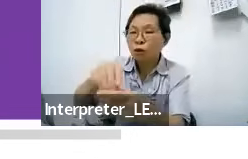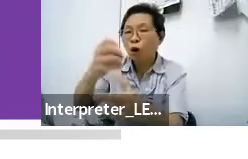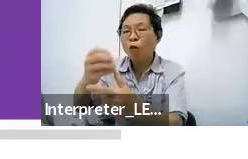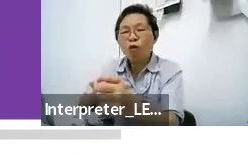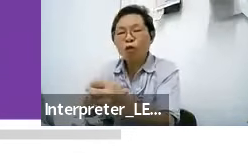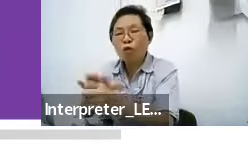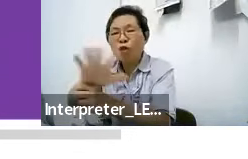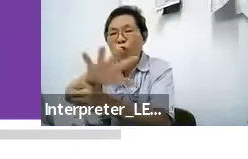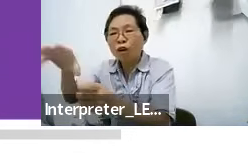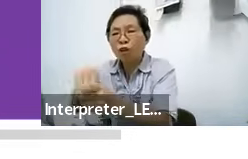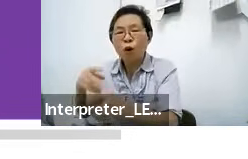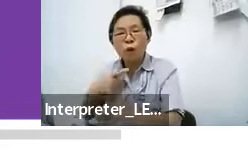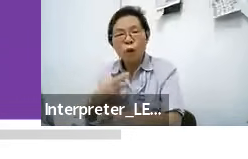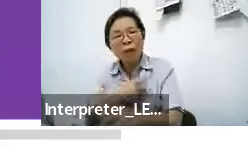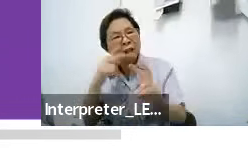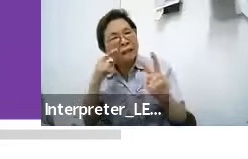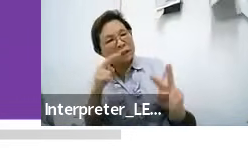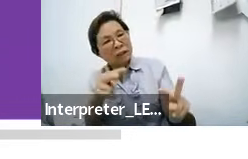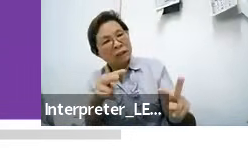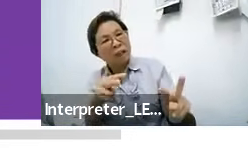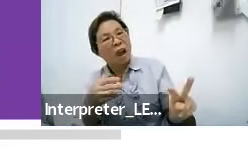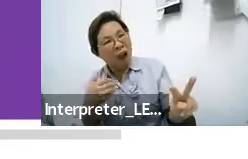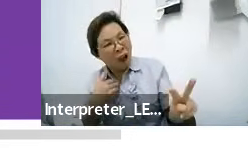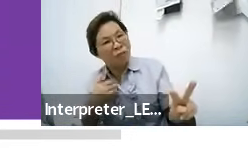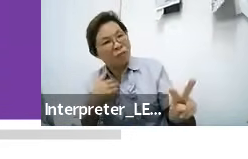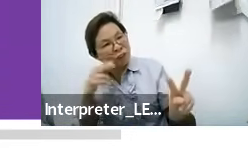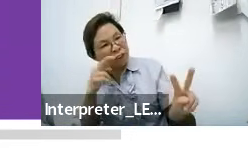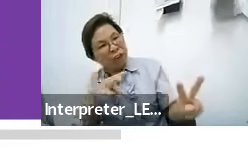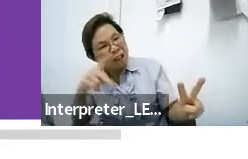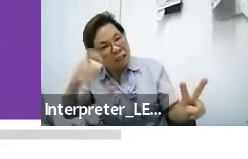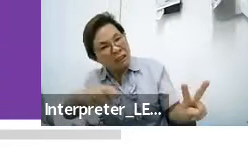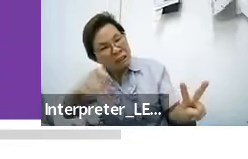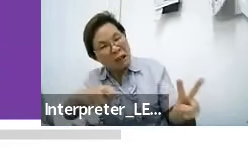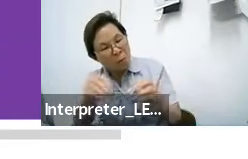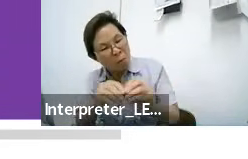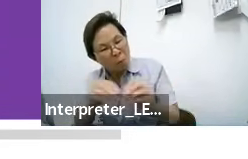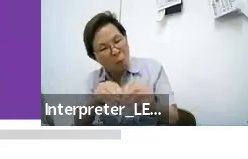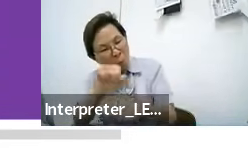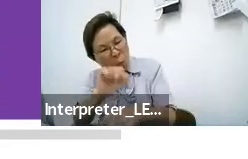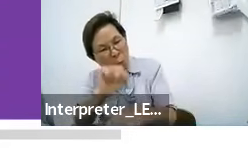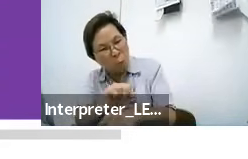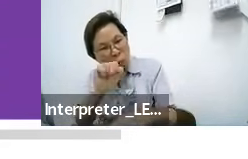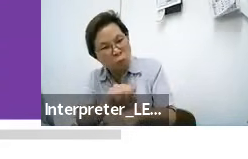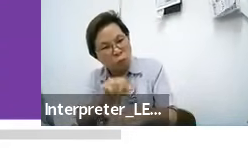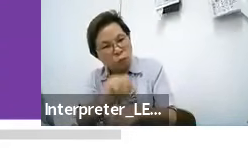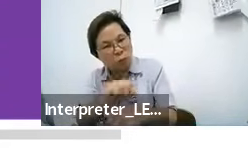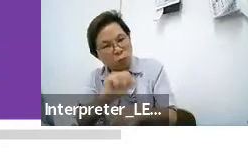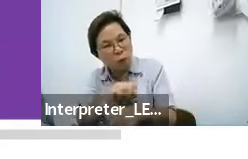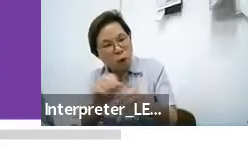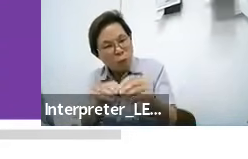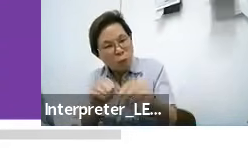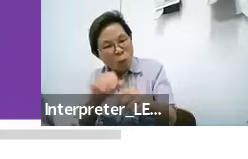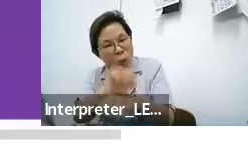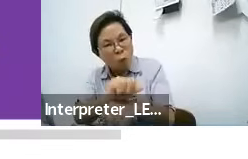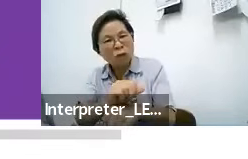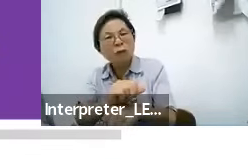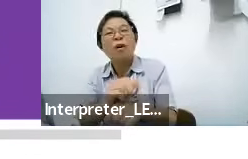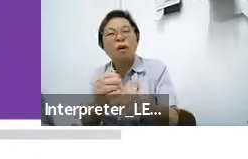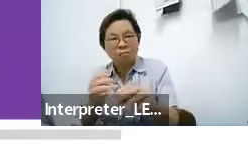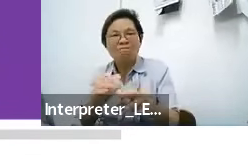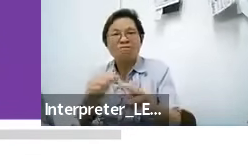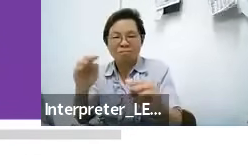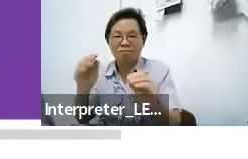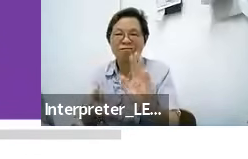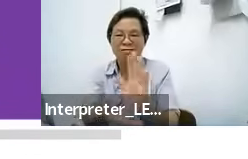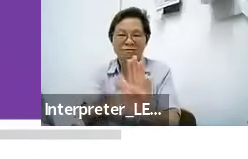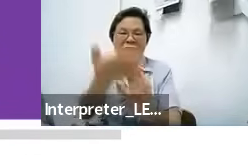we can see that there still needs to be more work done in order to increase the number of